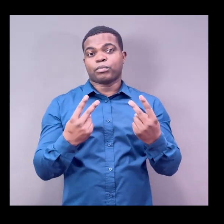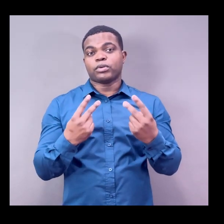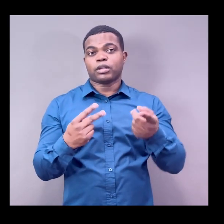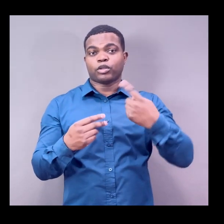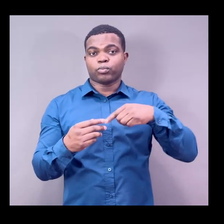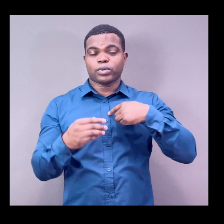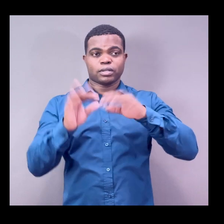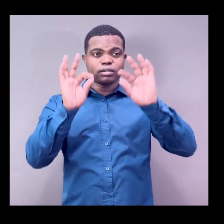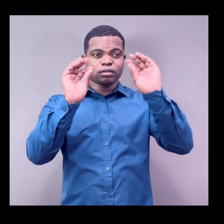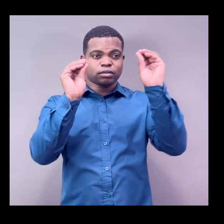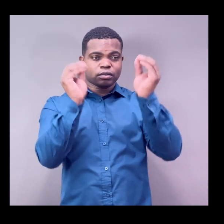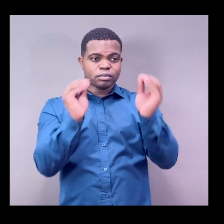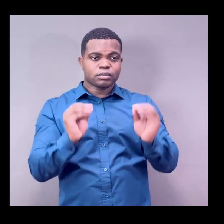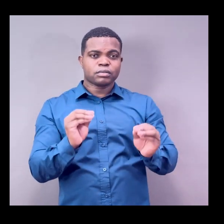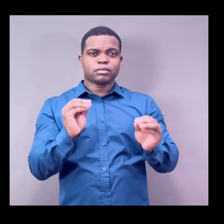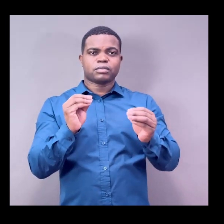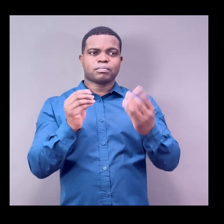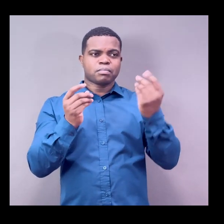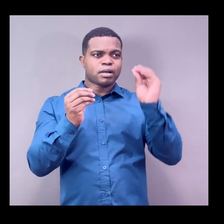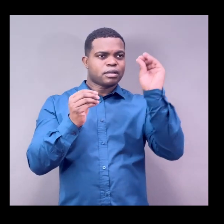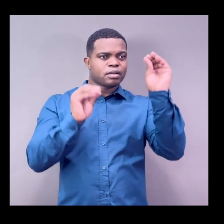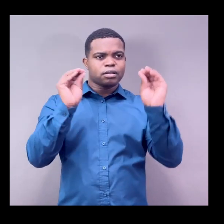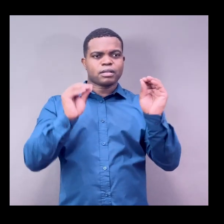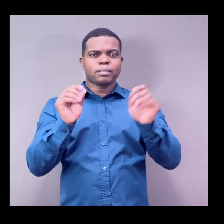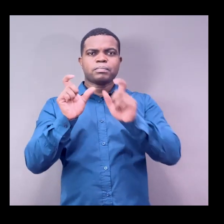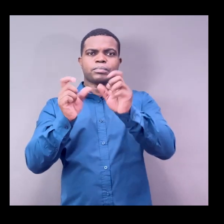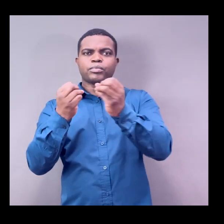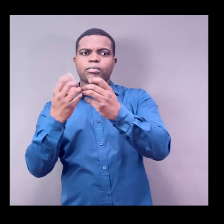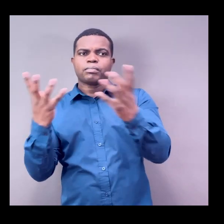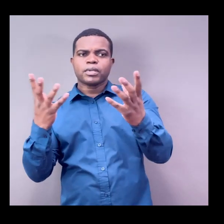budget, how to design a budget